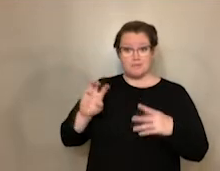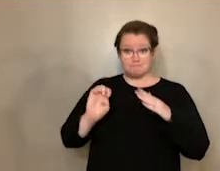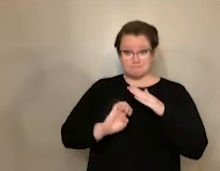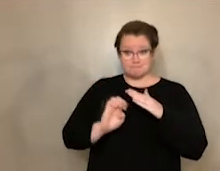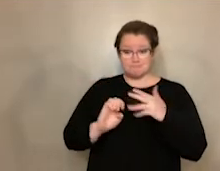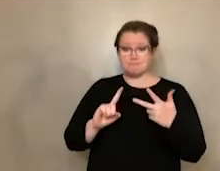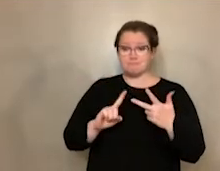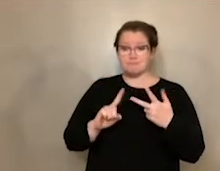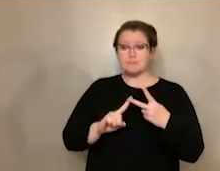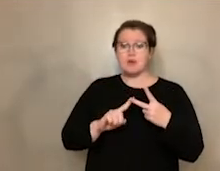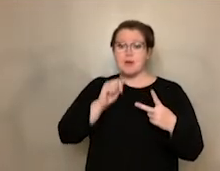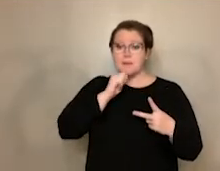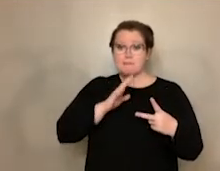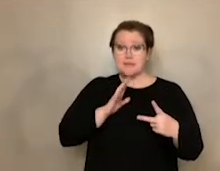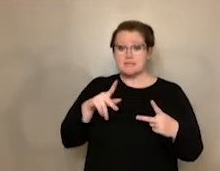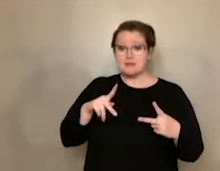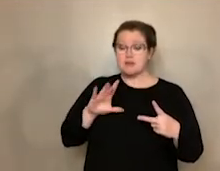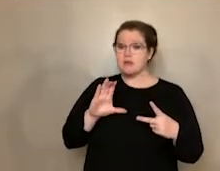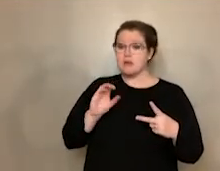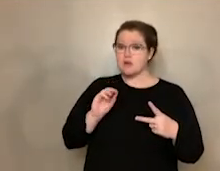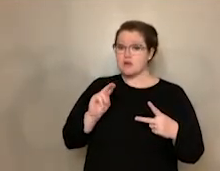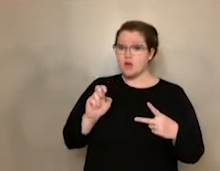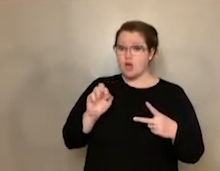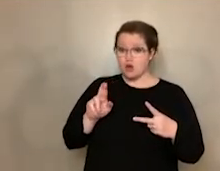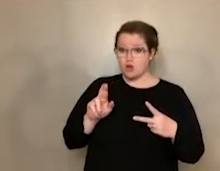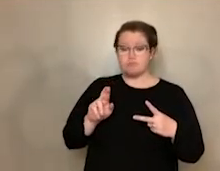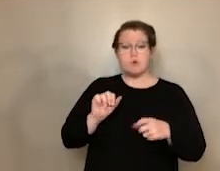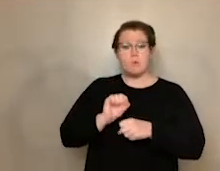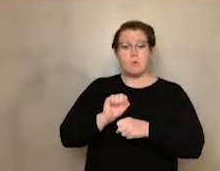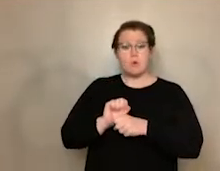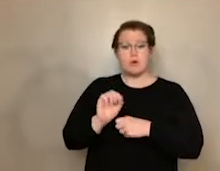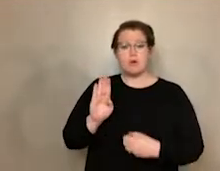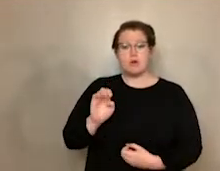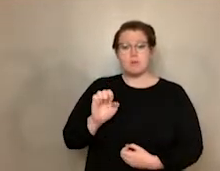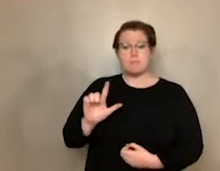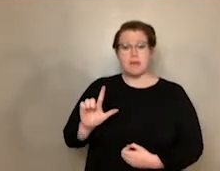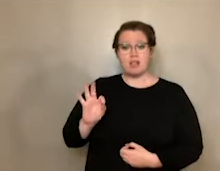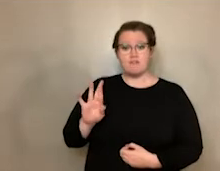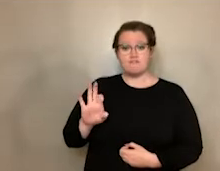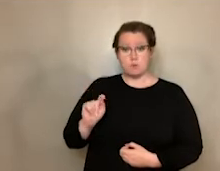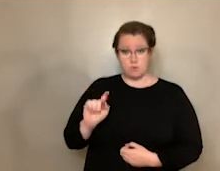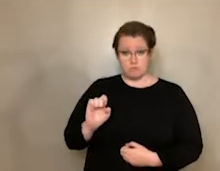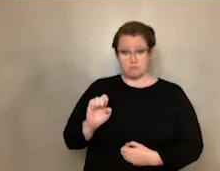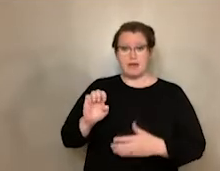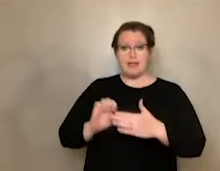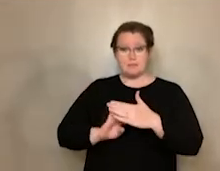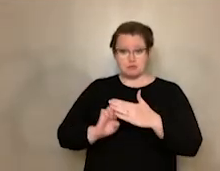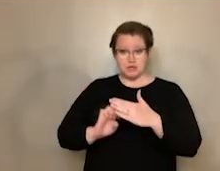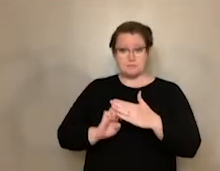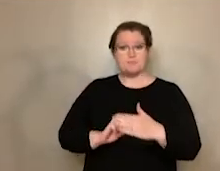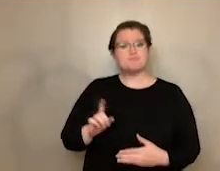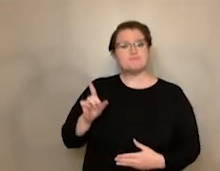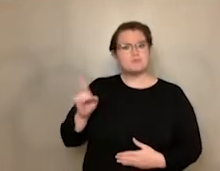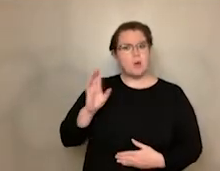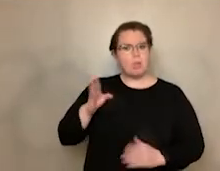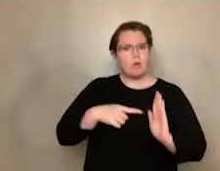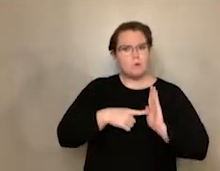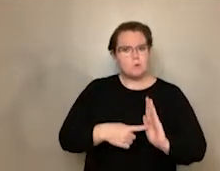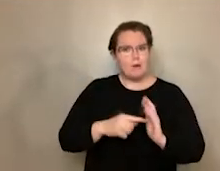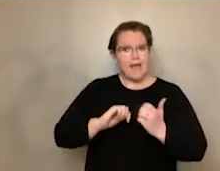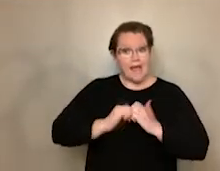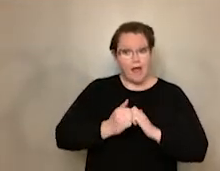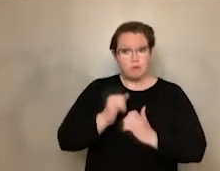have Connie Connor, who's the media coordinator at Belvoir Elementary. And not only are they going to read this book for us, they're going to show us how to create